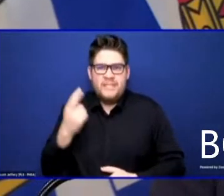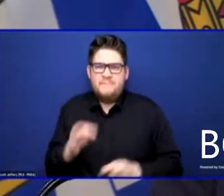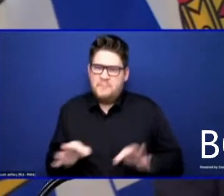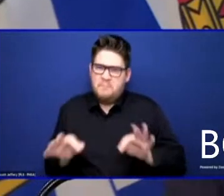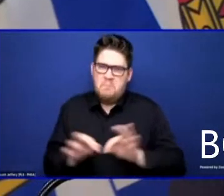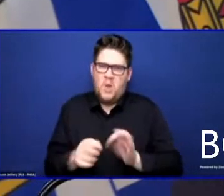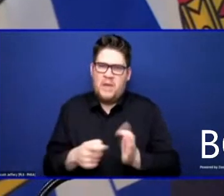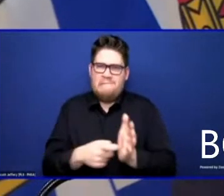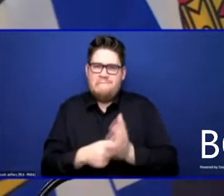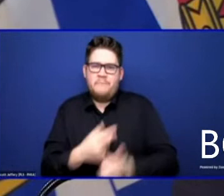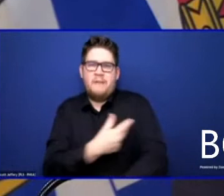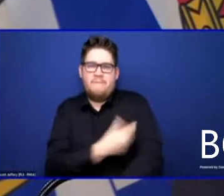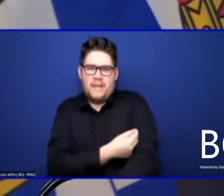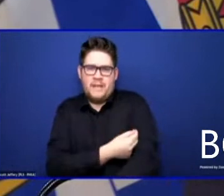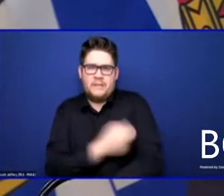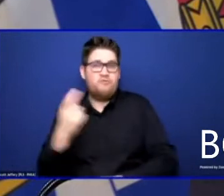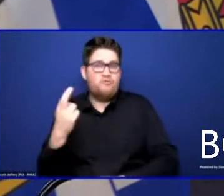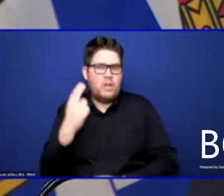program.